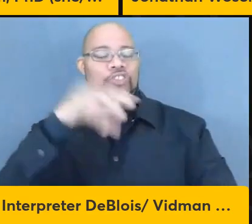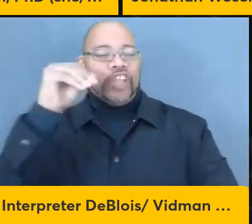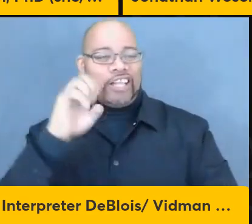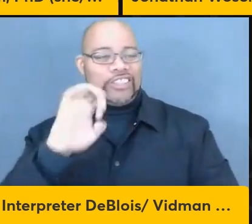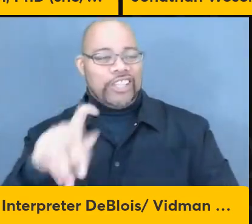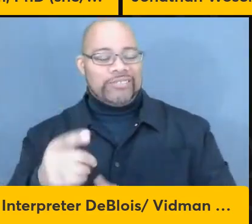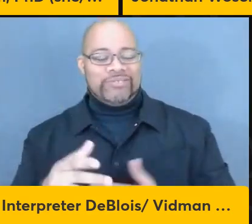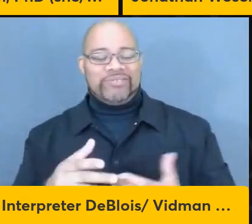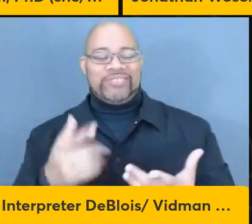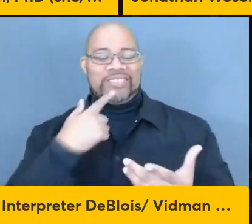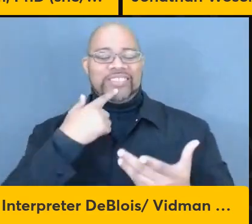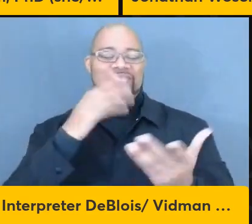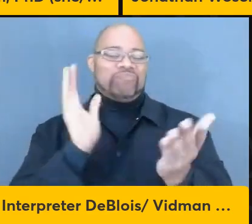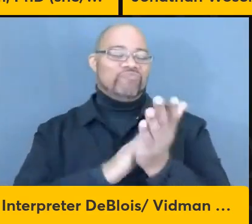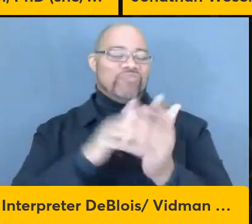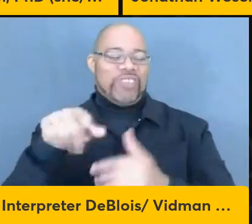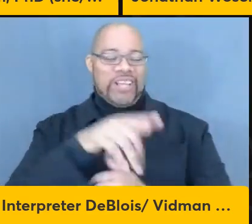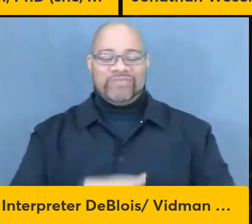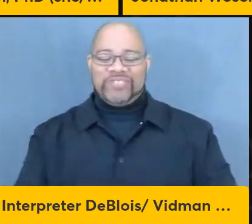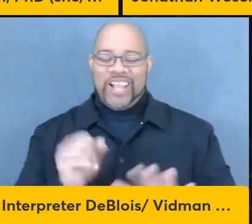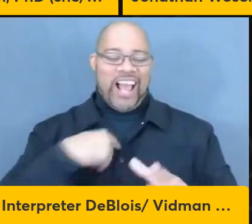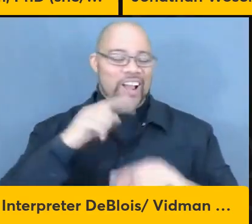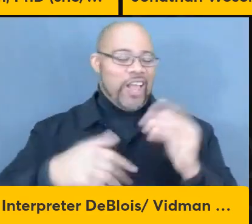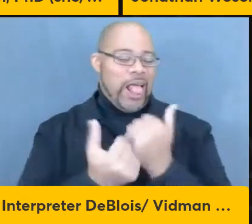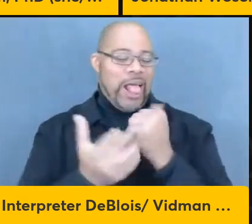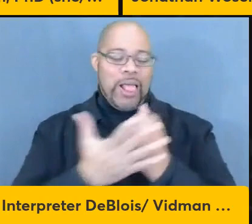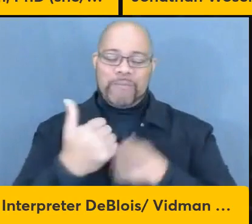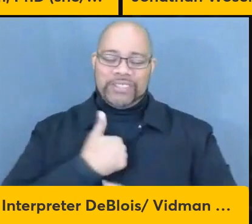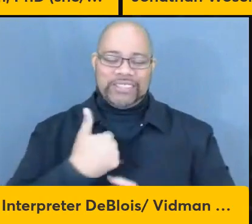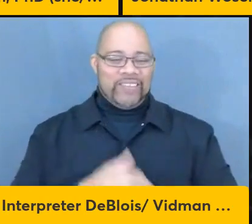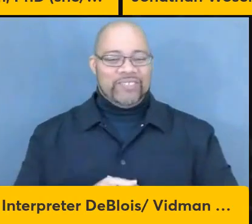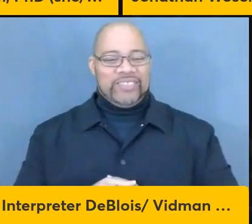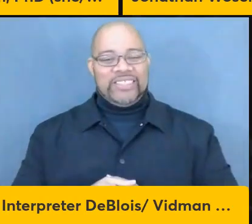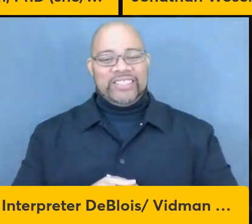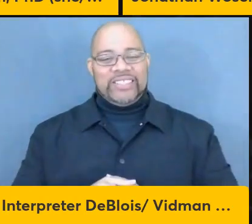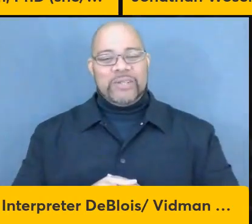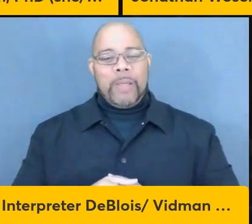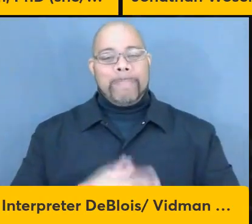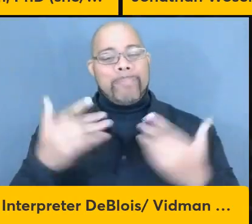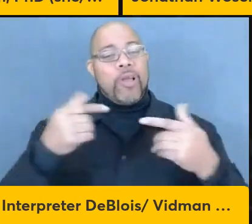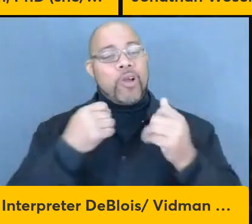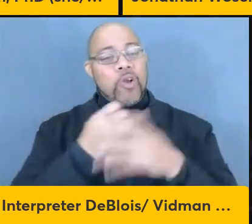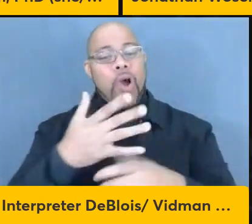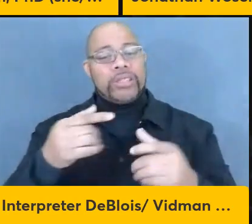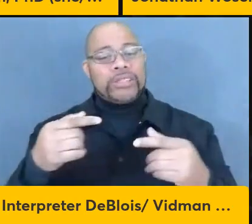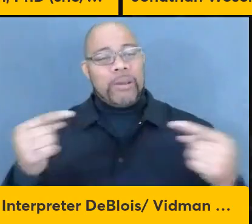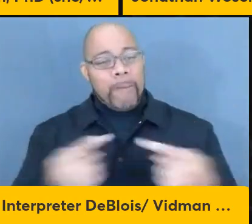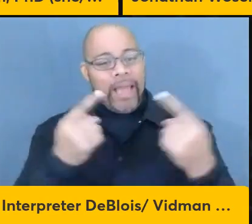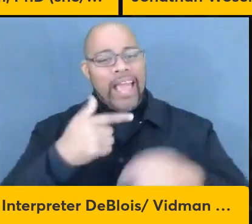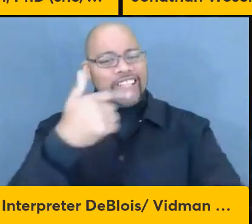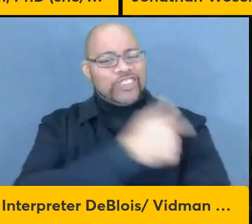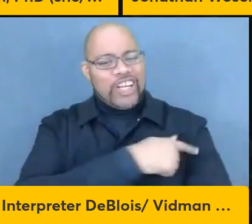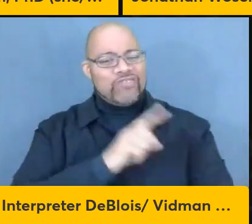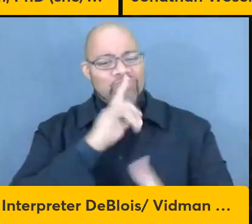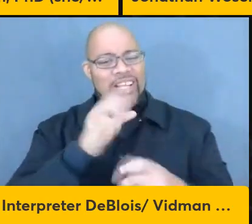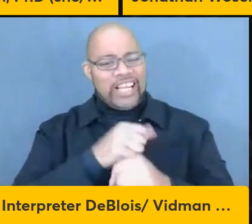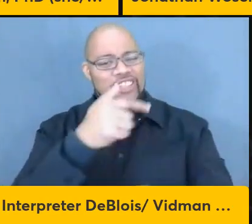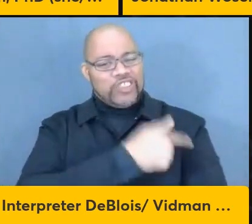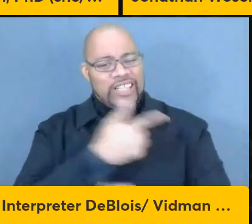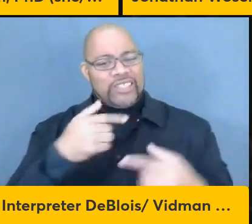early today. I'm so sorry. I can't help myself. But they cause you pain at the injection where you get